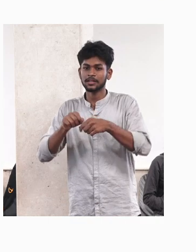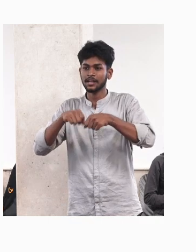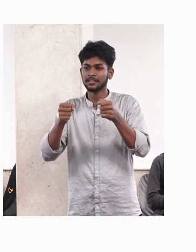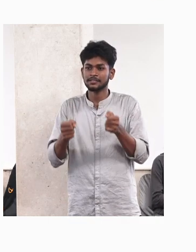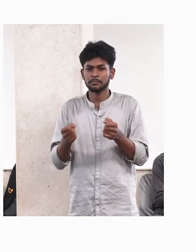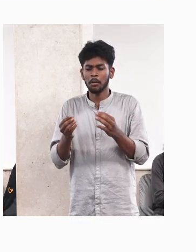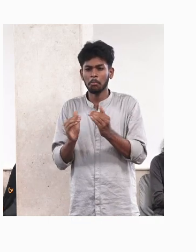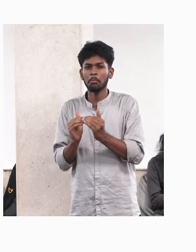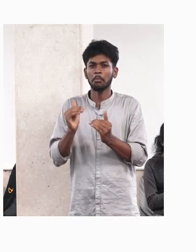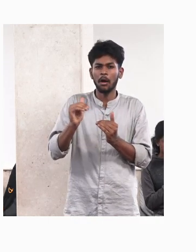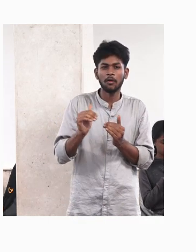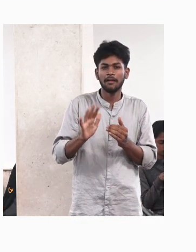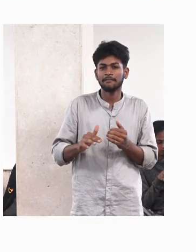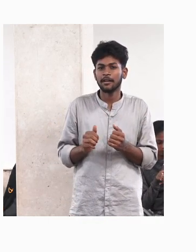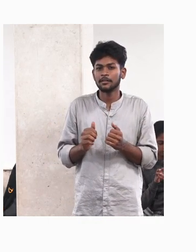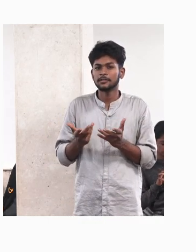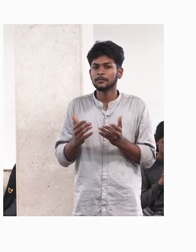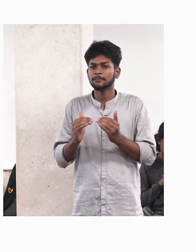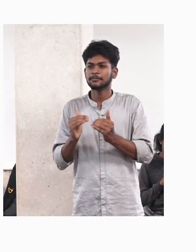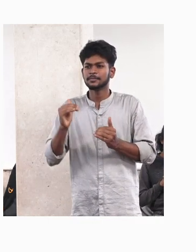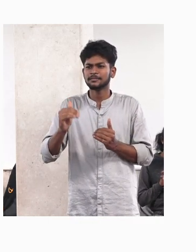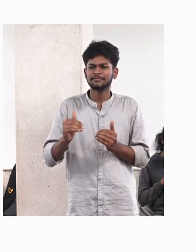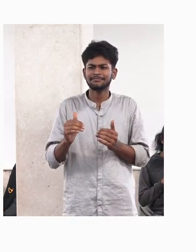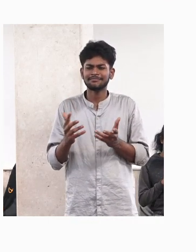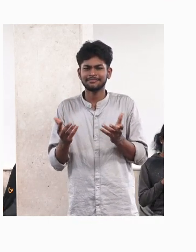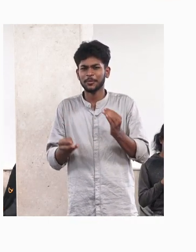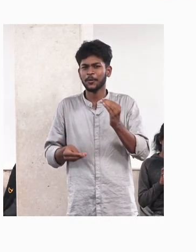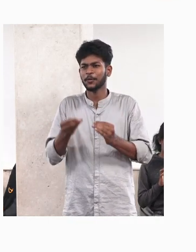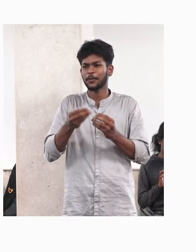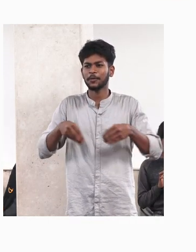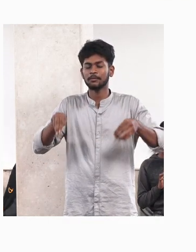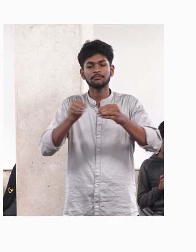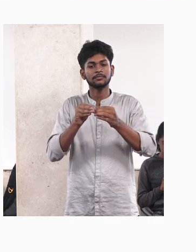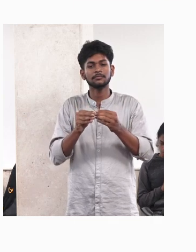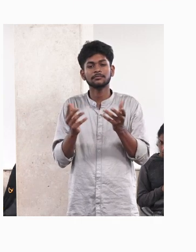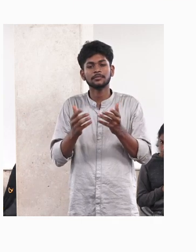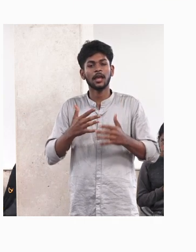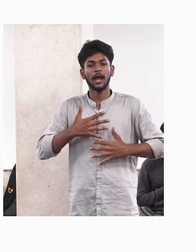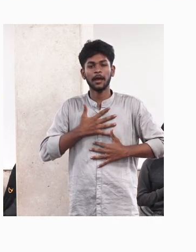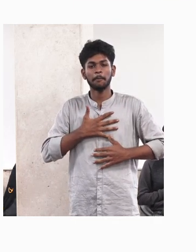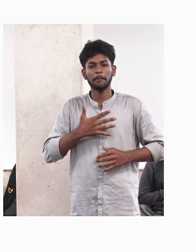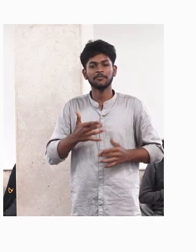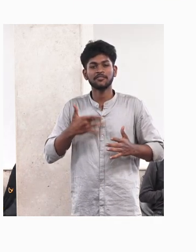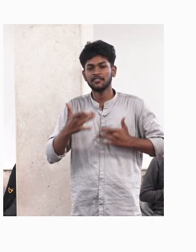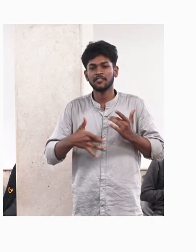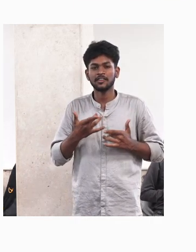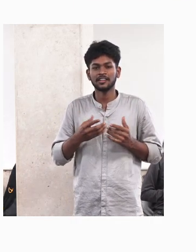There is something more that really happens, and this something more is the emotional sharing between the therapist and the